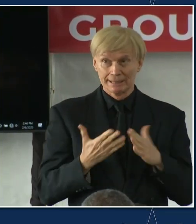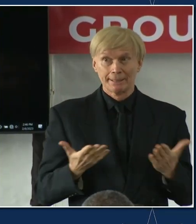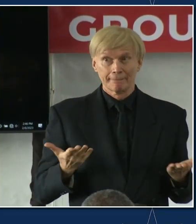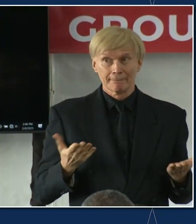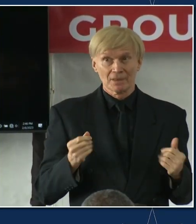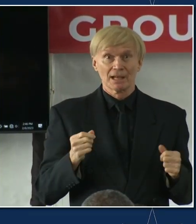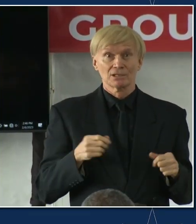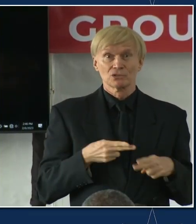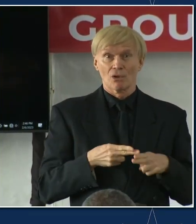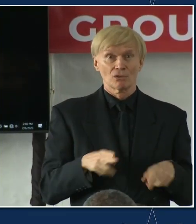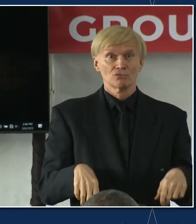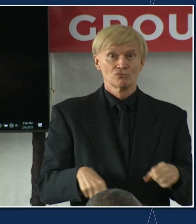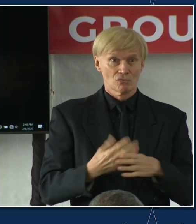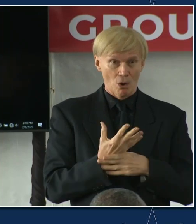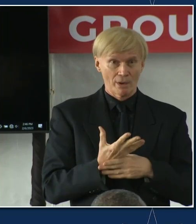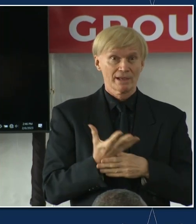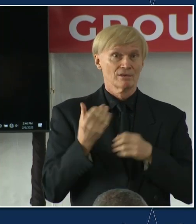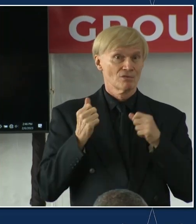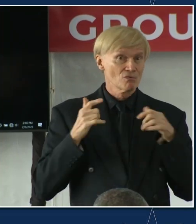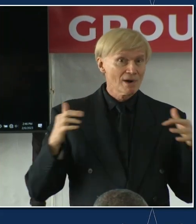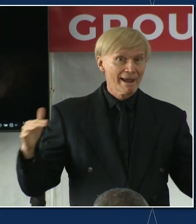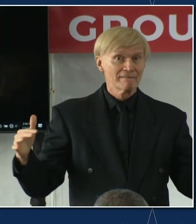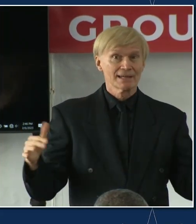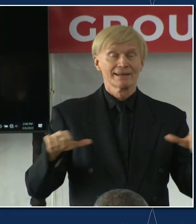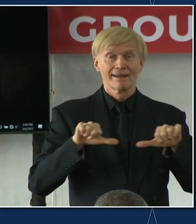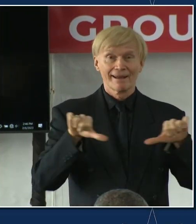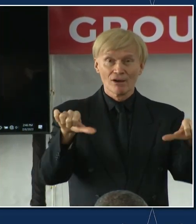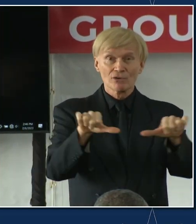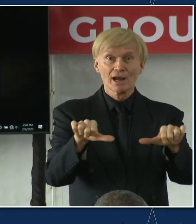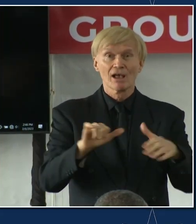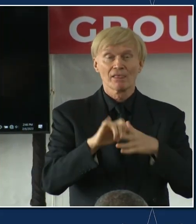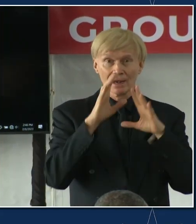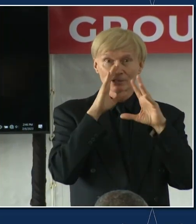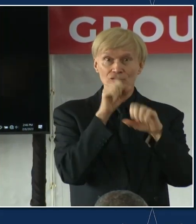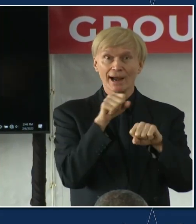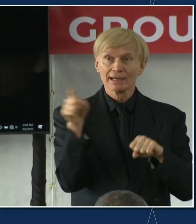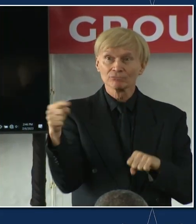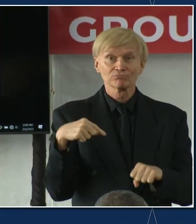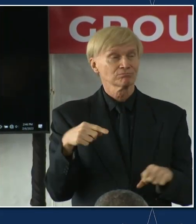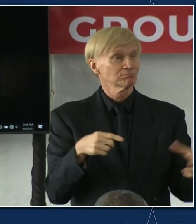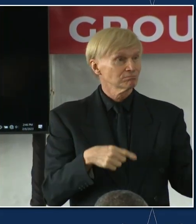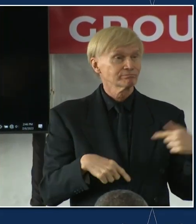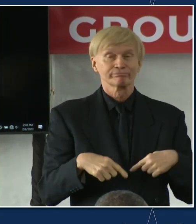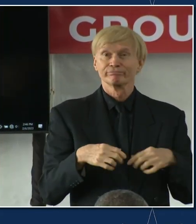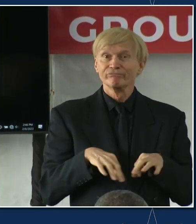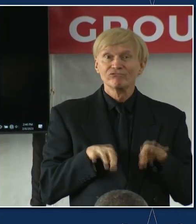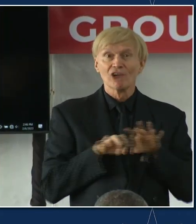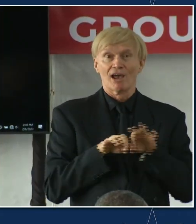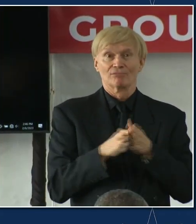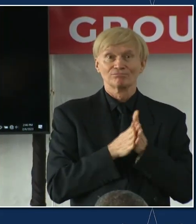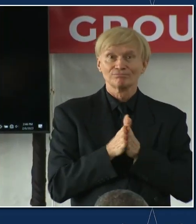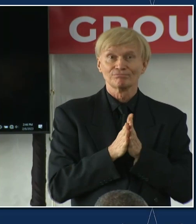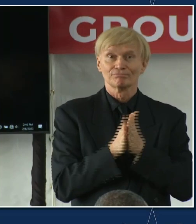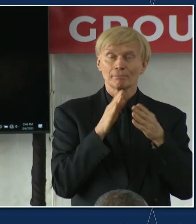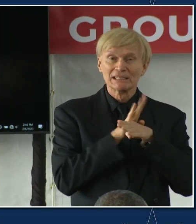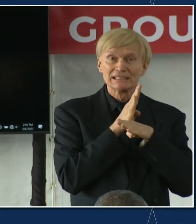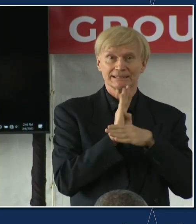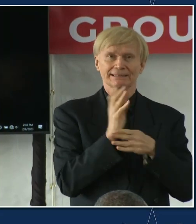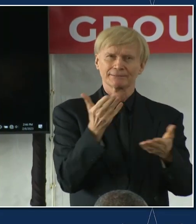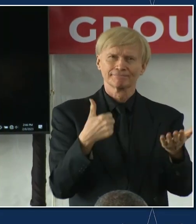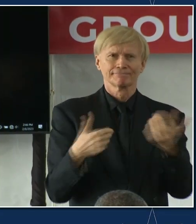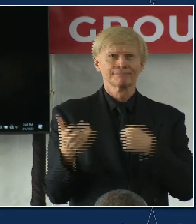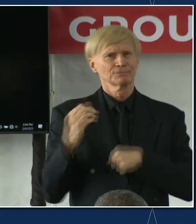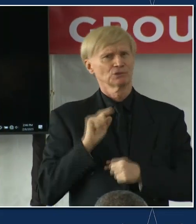a growing, thriving area that attracts vital and interesting businesses to